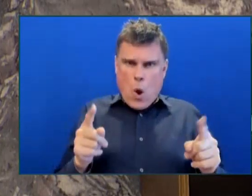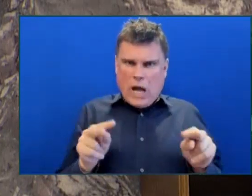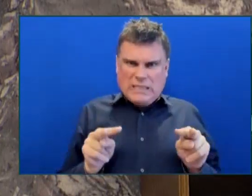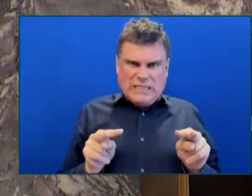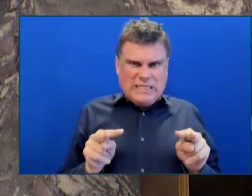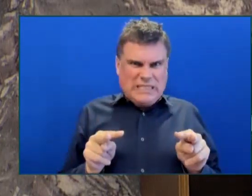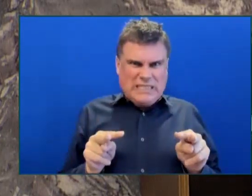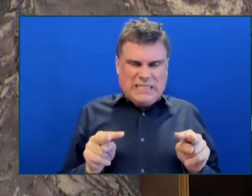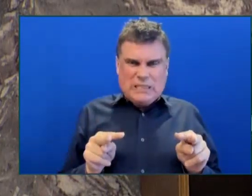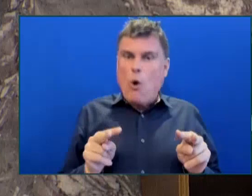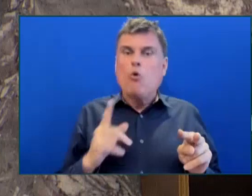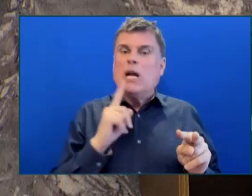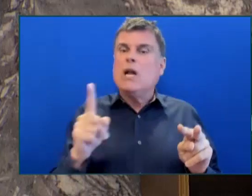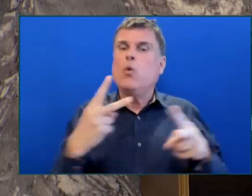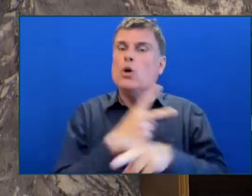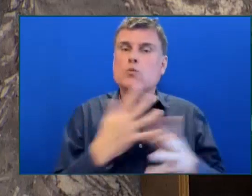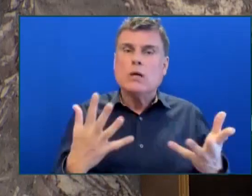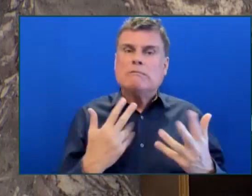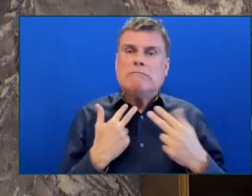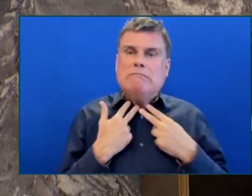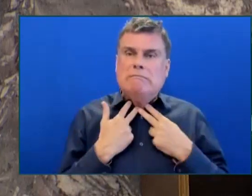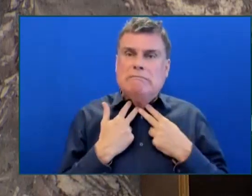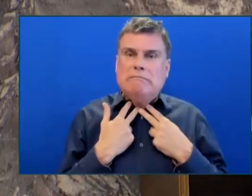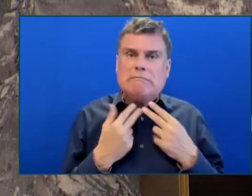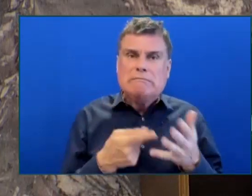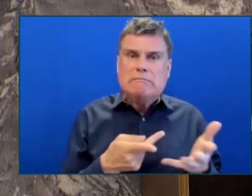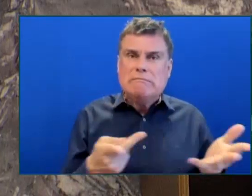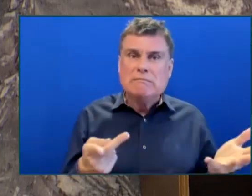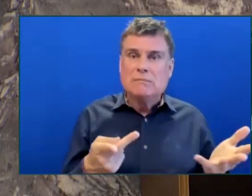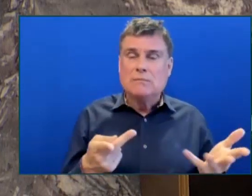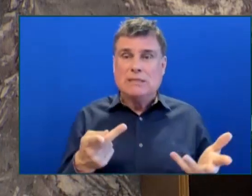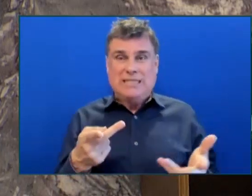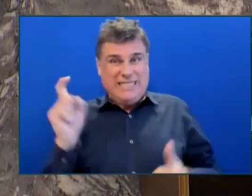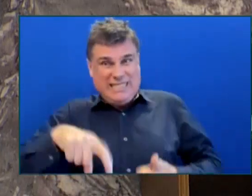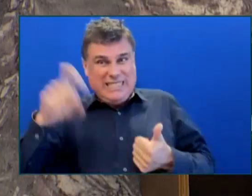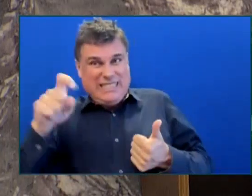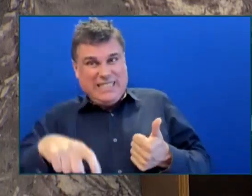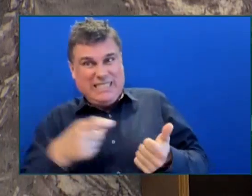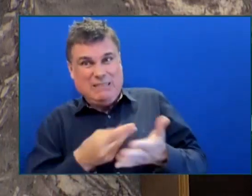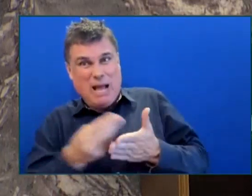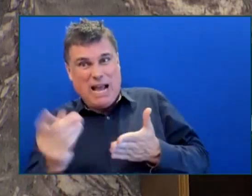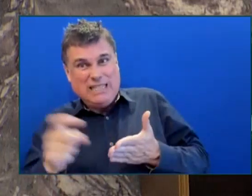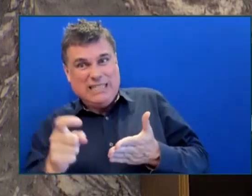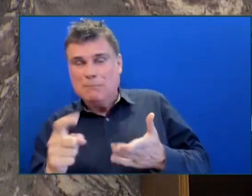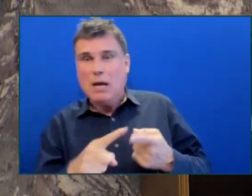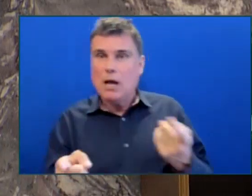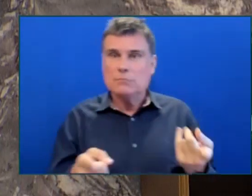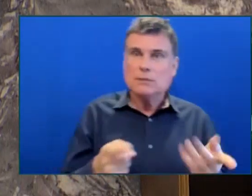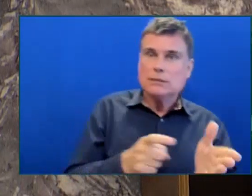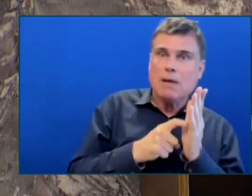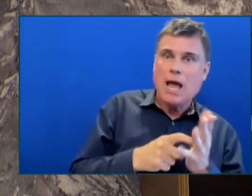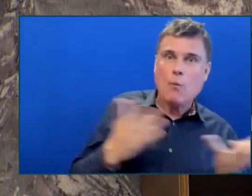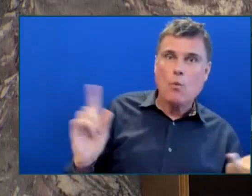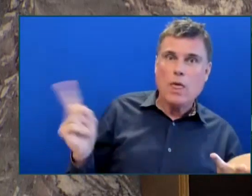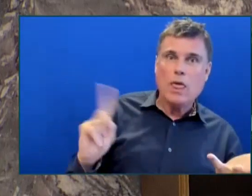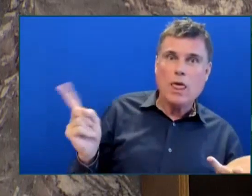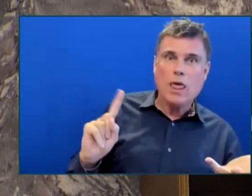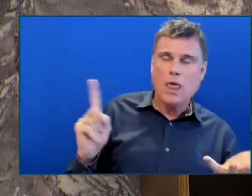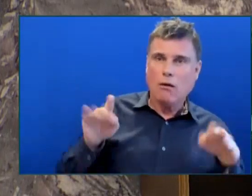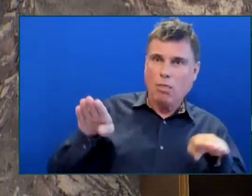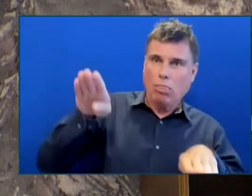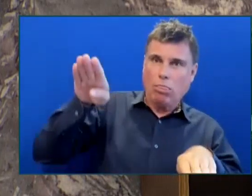demand. Average two-bedroom rents are set to increase significantly over the forecast horizon, end